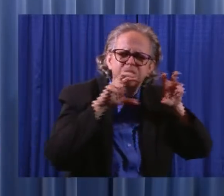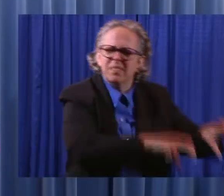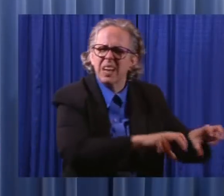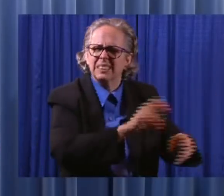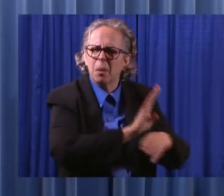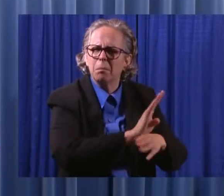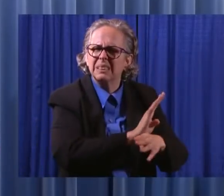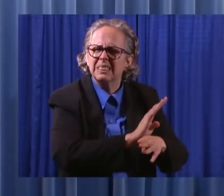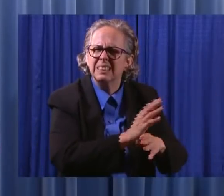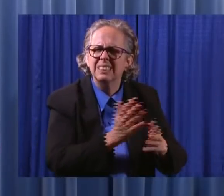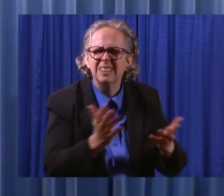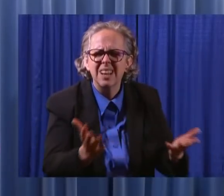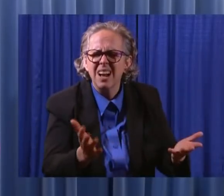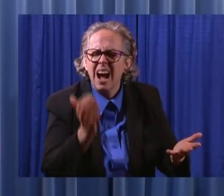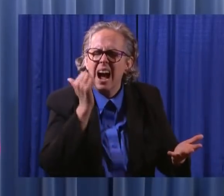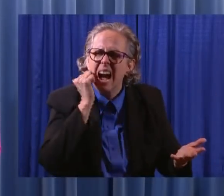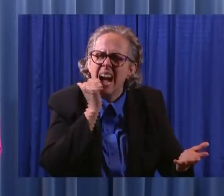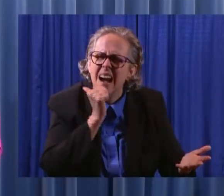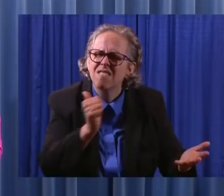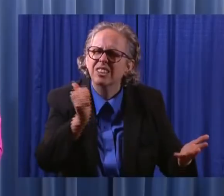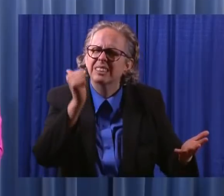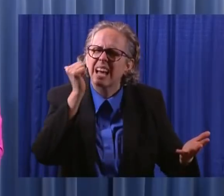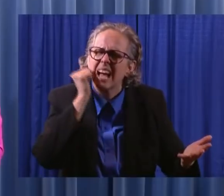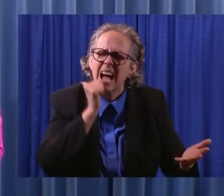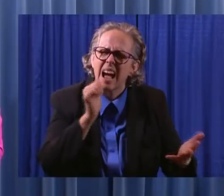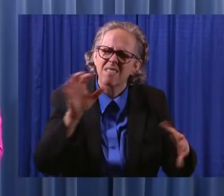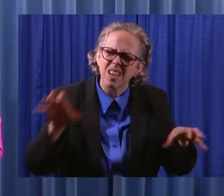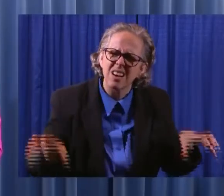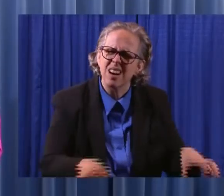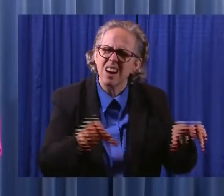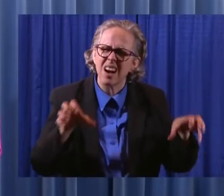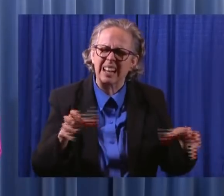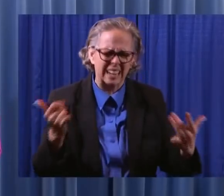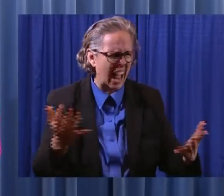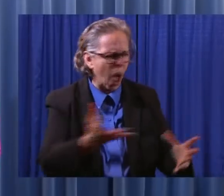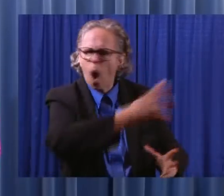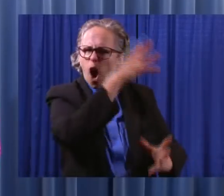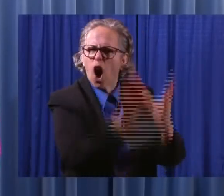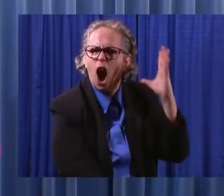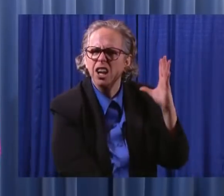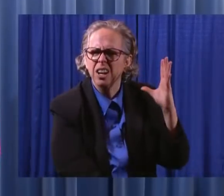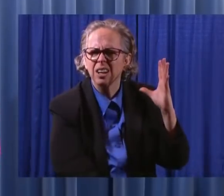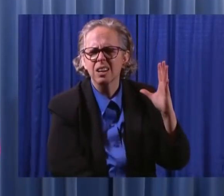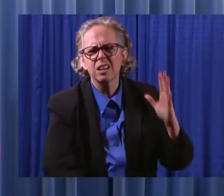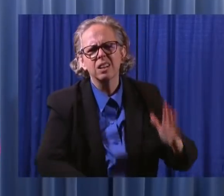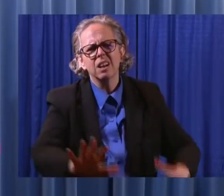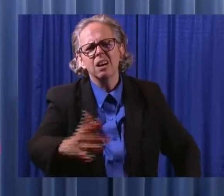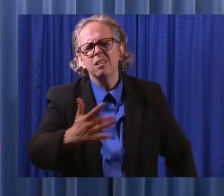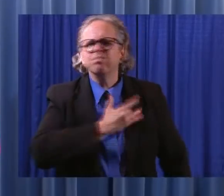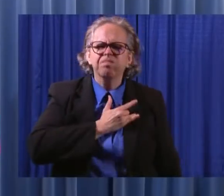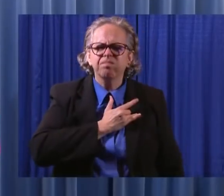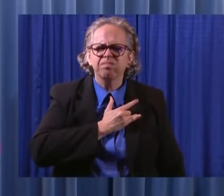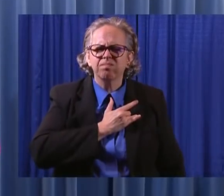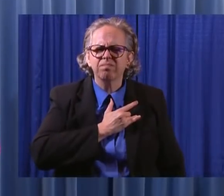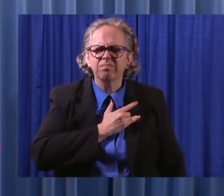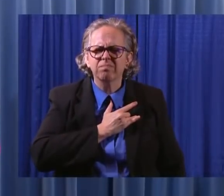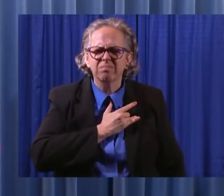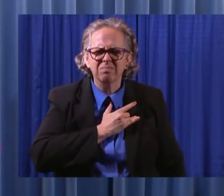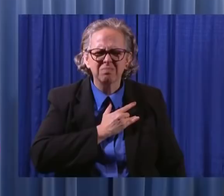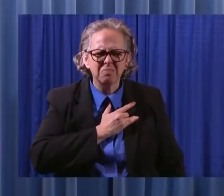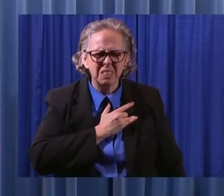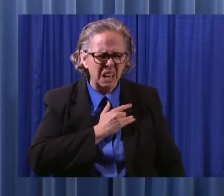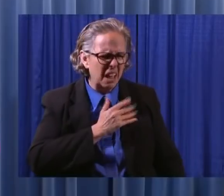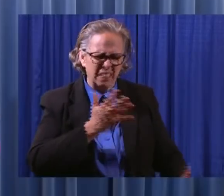sweat. And to see that wiped away in an act of violence, act of